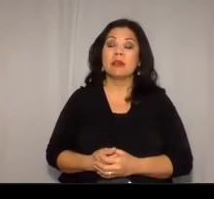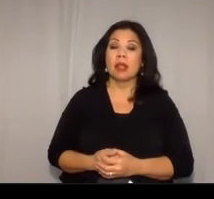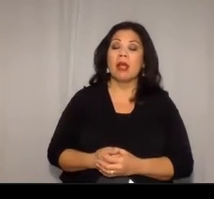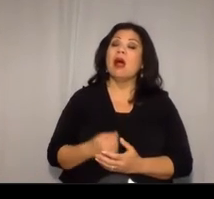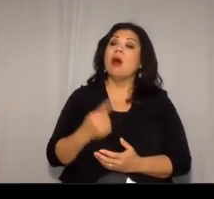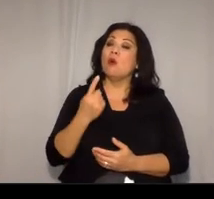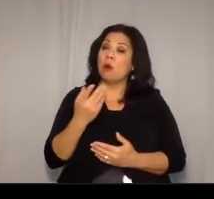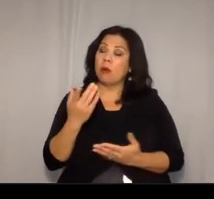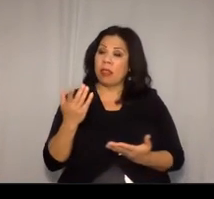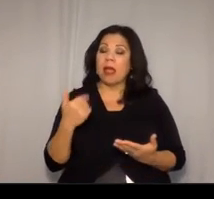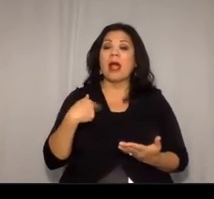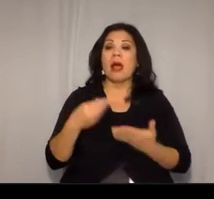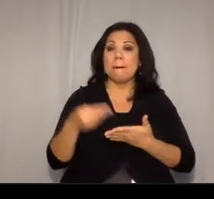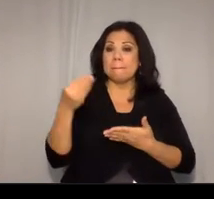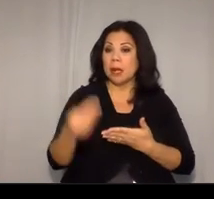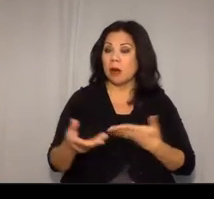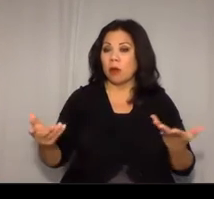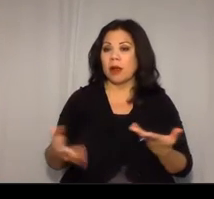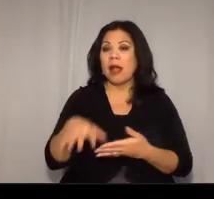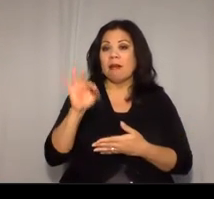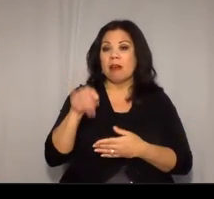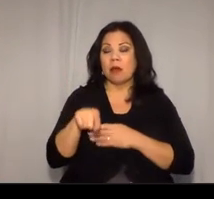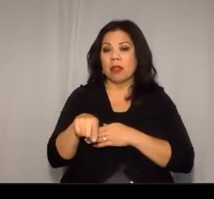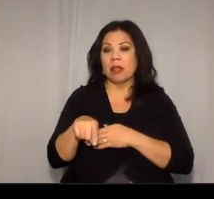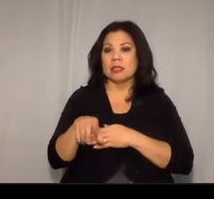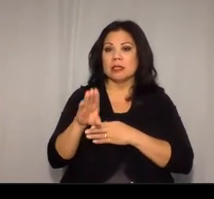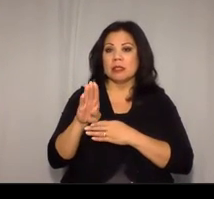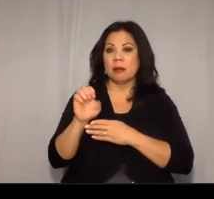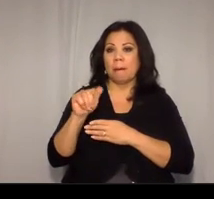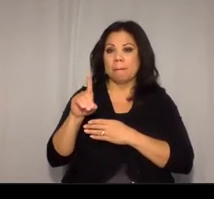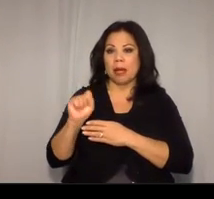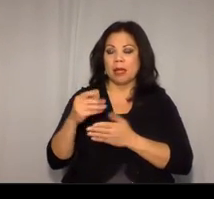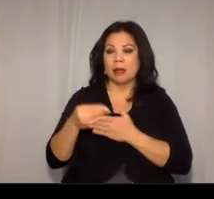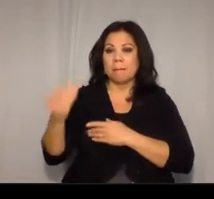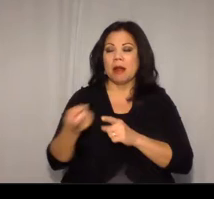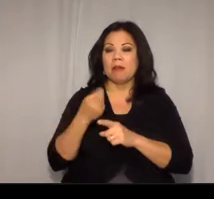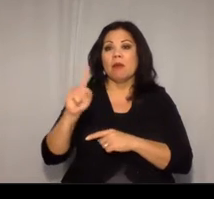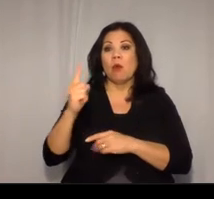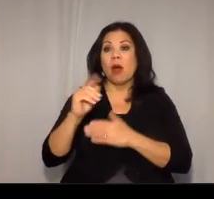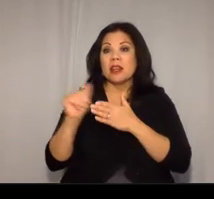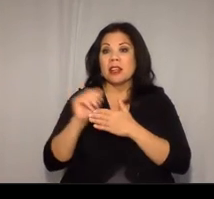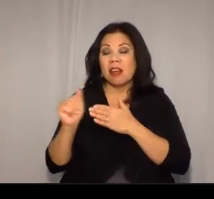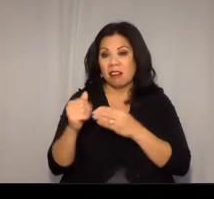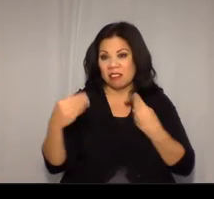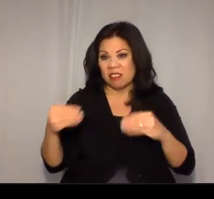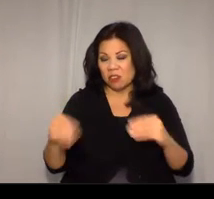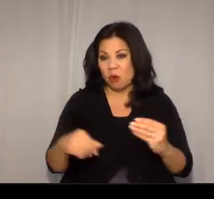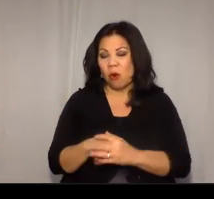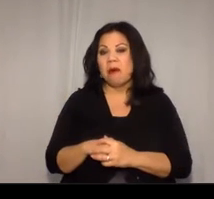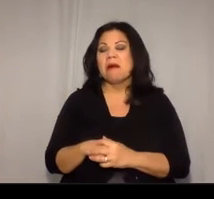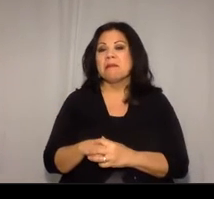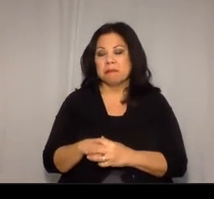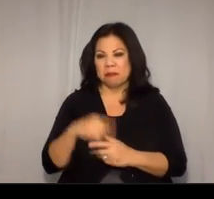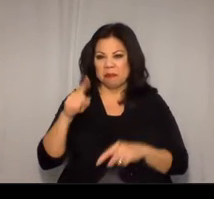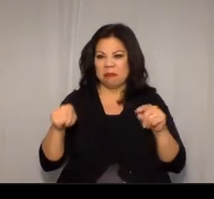did buy, I found these little beads at the Dollar Tree, you know, my favorite. You can also get these at